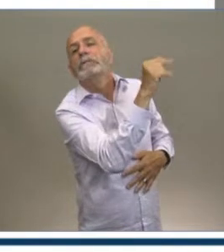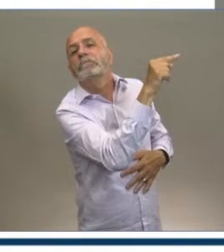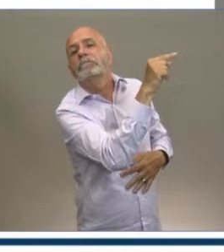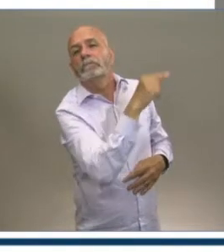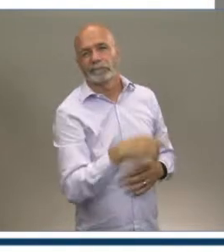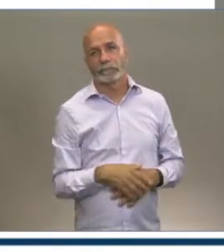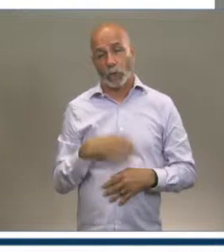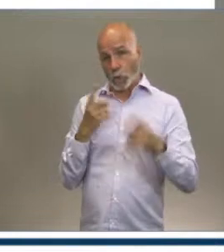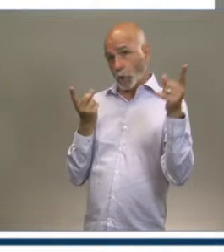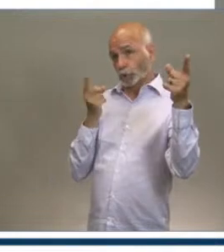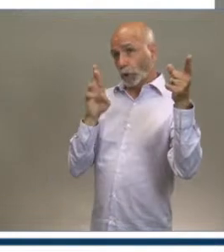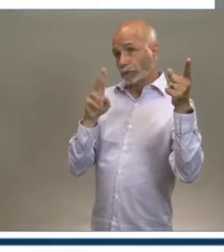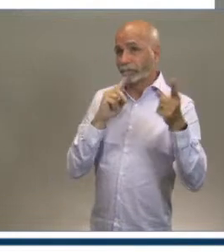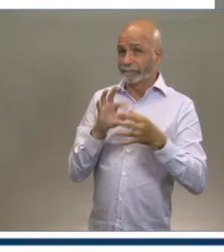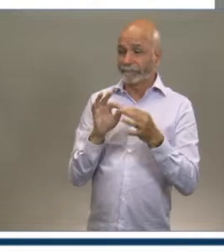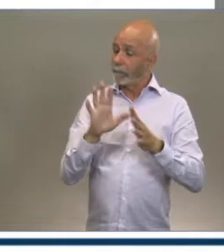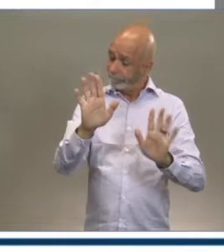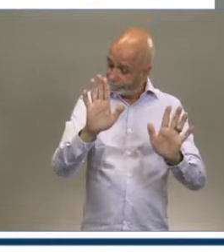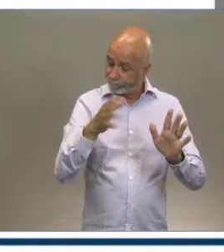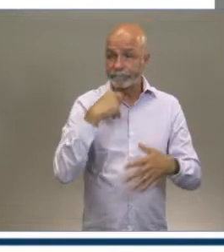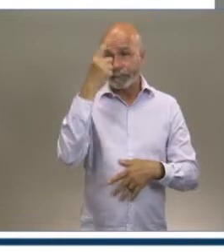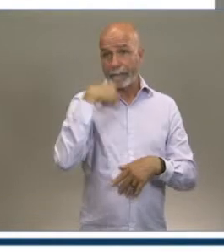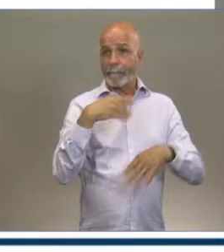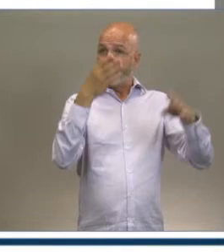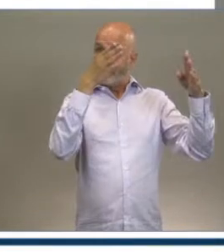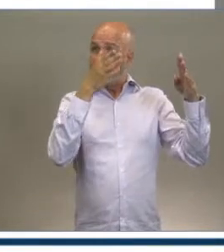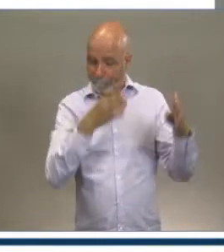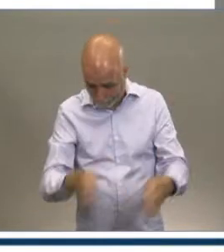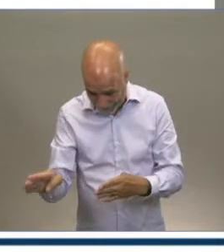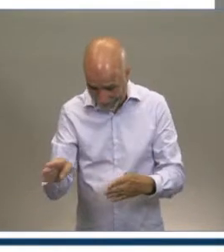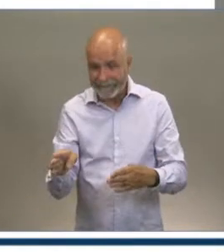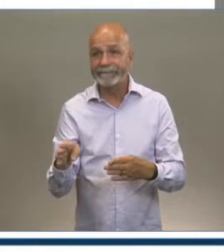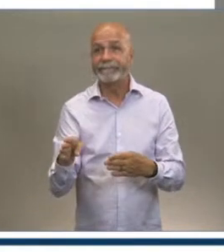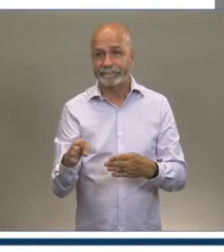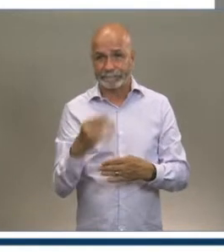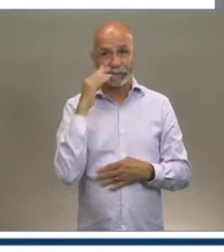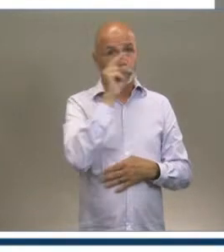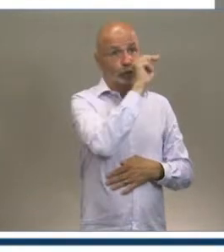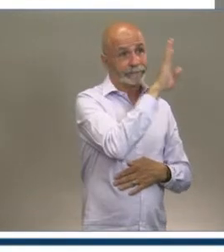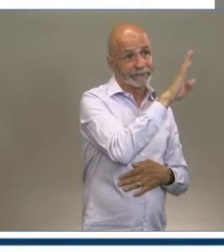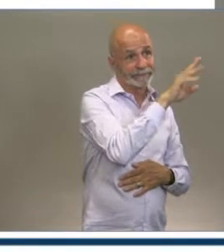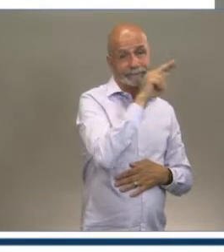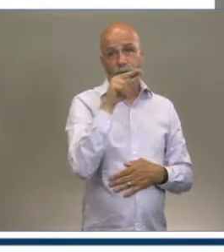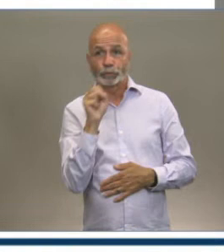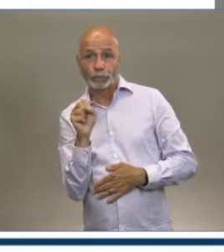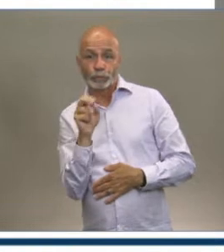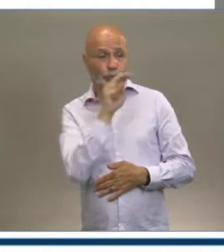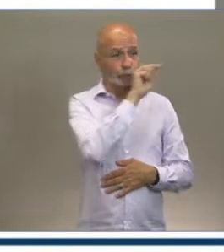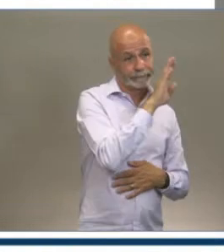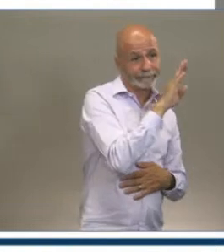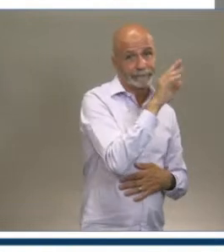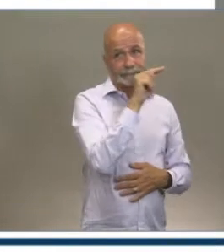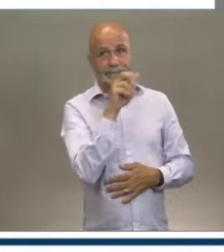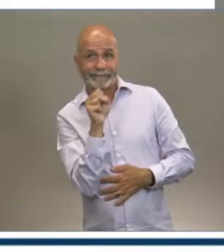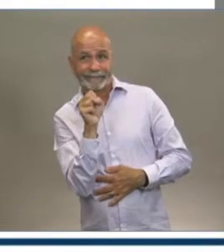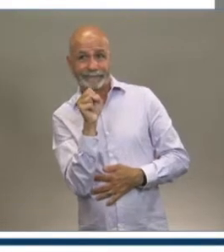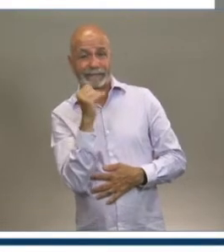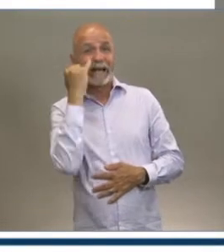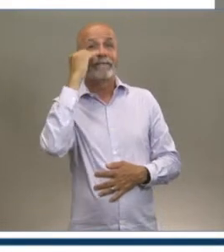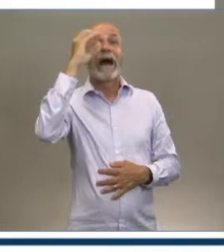in place today for new people traveling to and from New Brunswick, Nova Scotia. Is what the rest of it will apply to the rest of the country come June